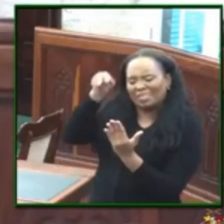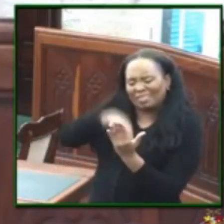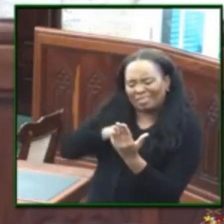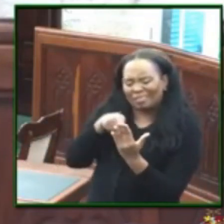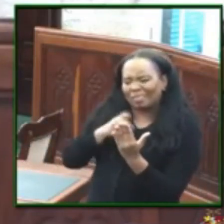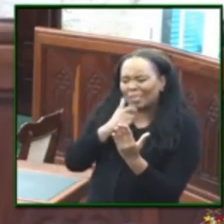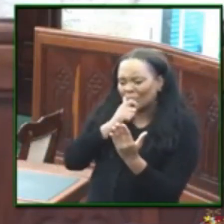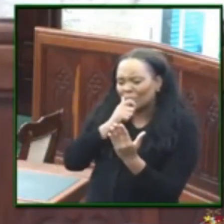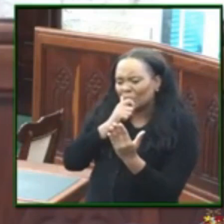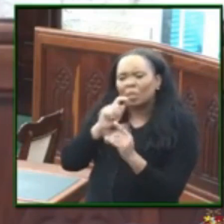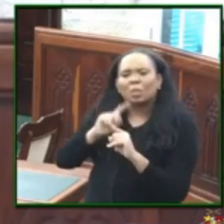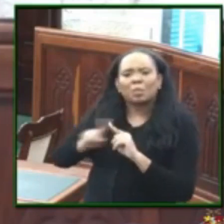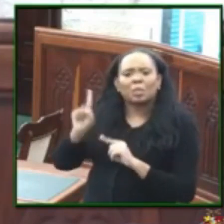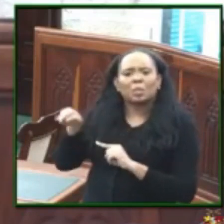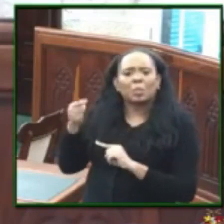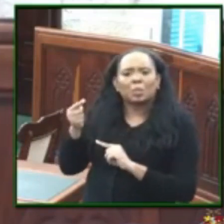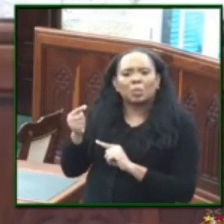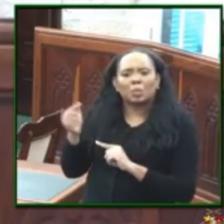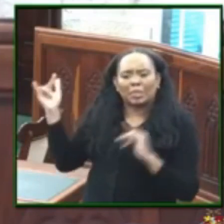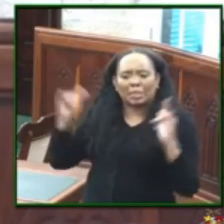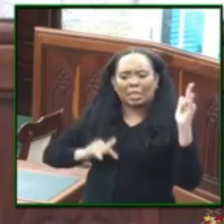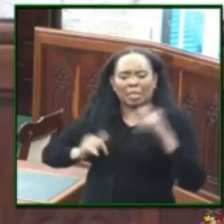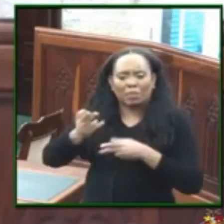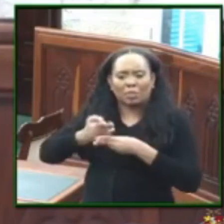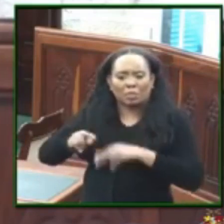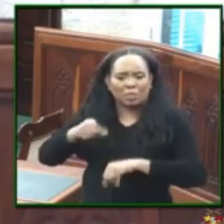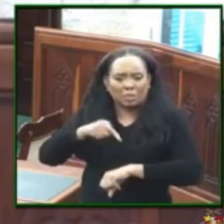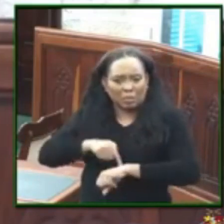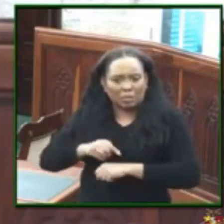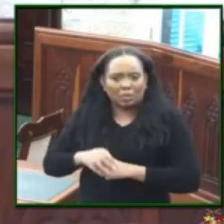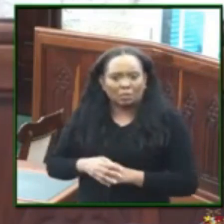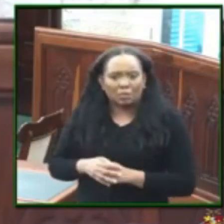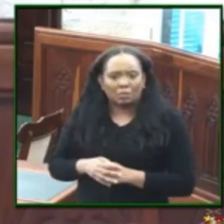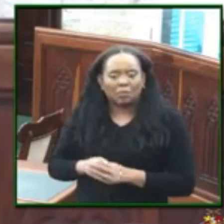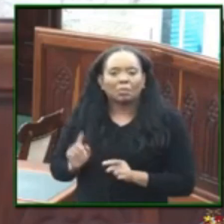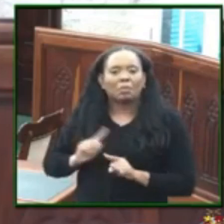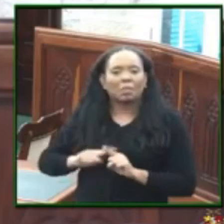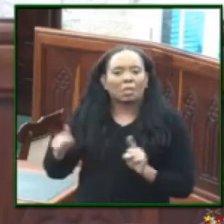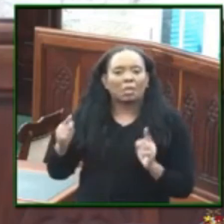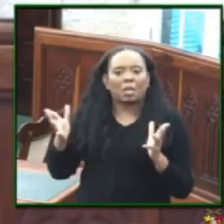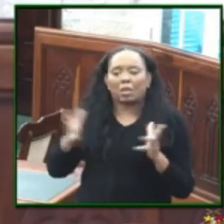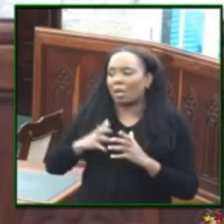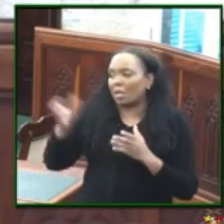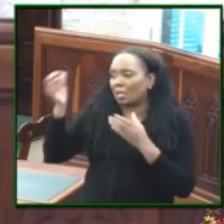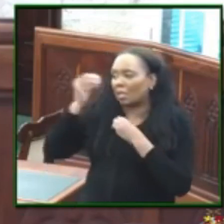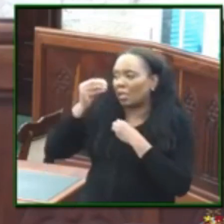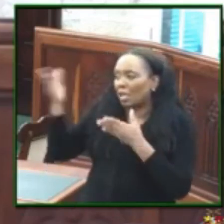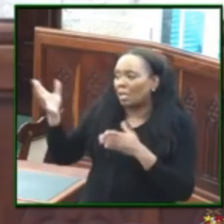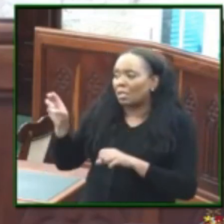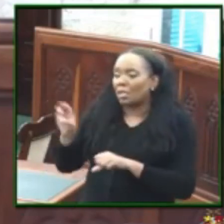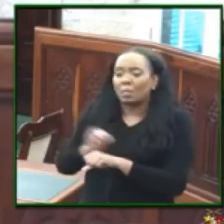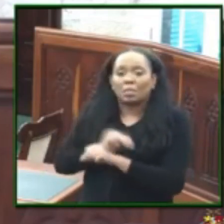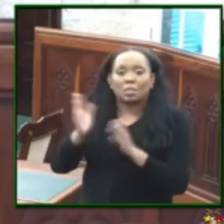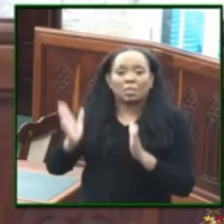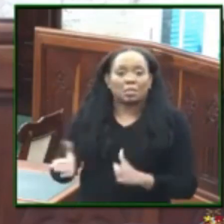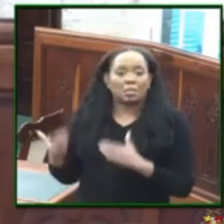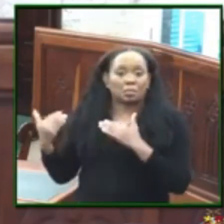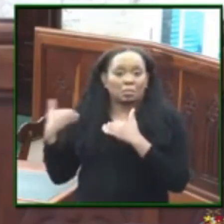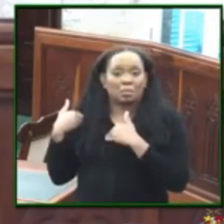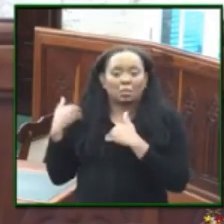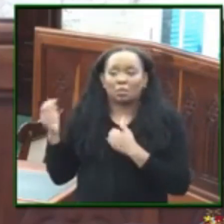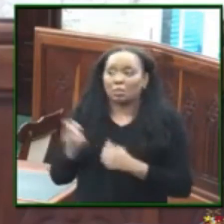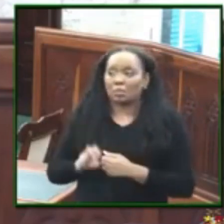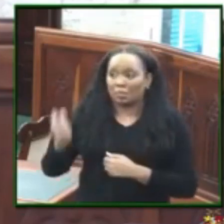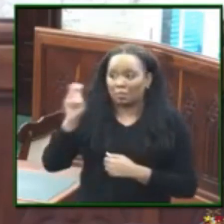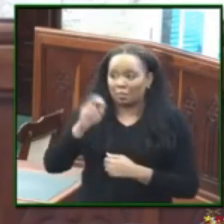But that is for the honorable member for St. Michael West Central. He will go back to